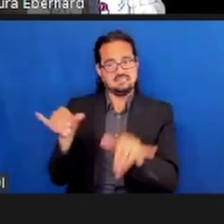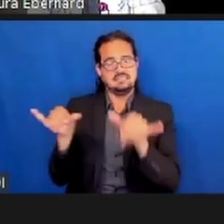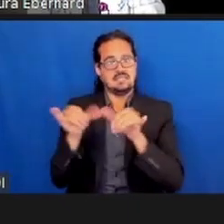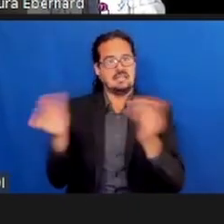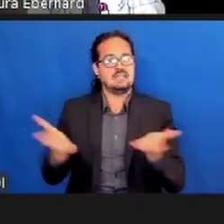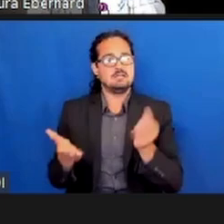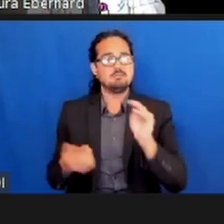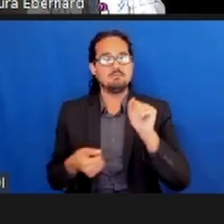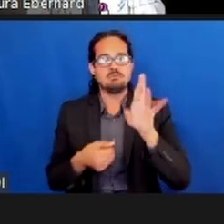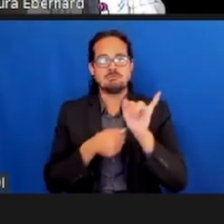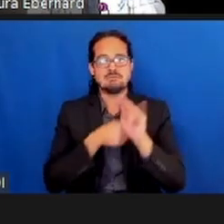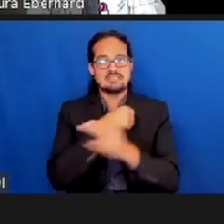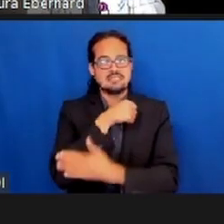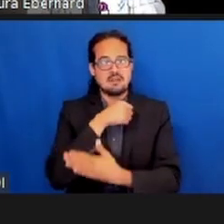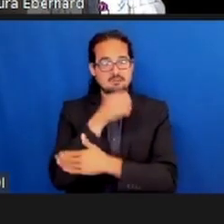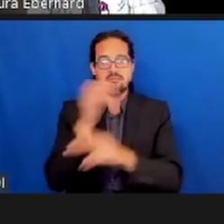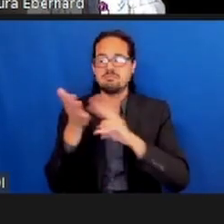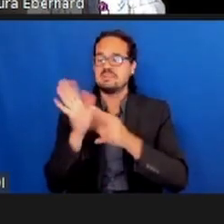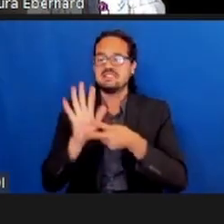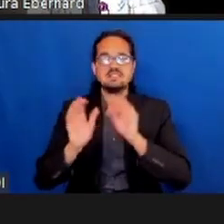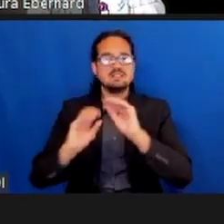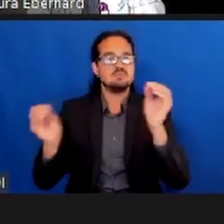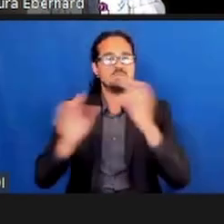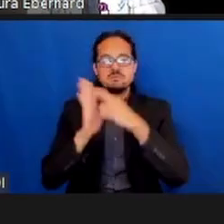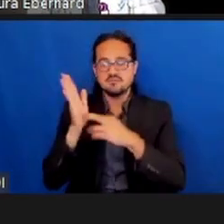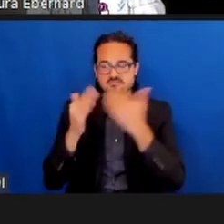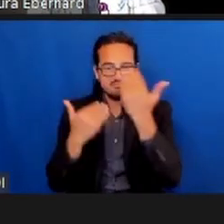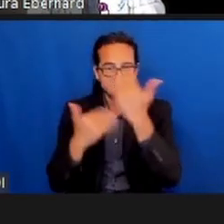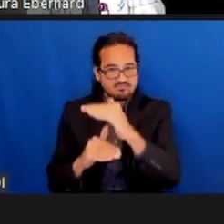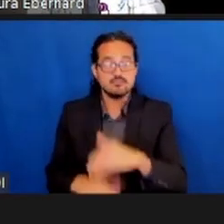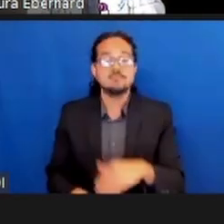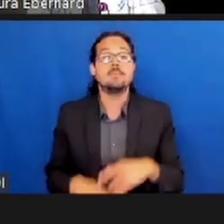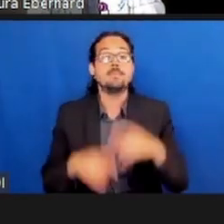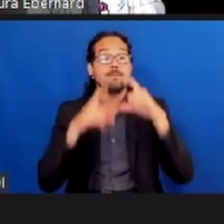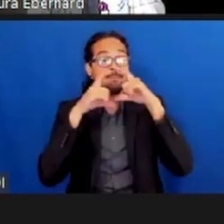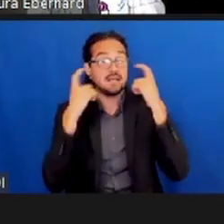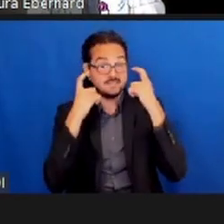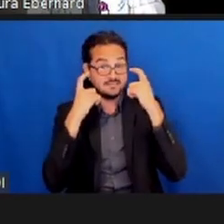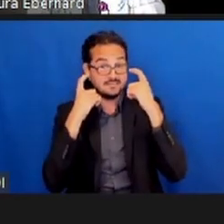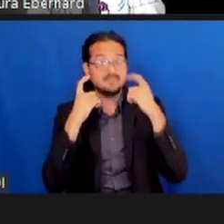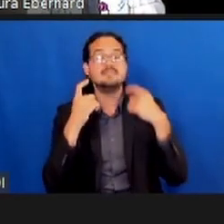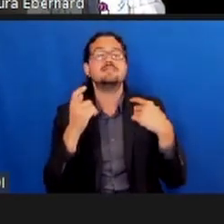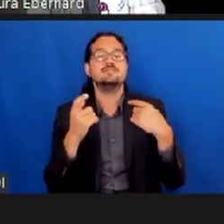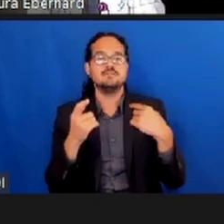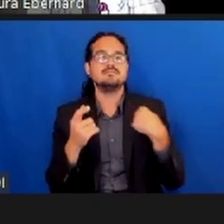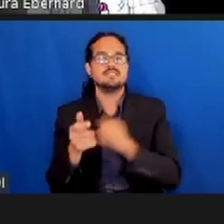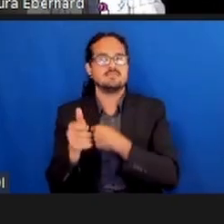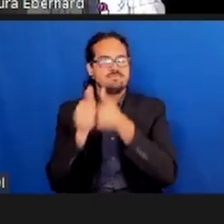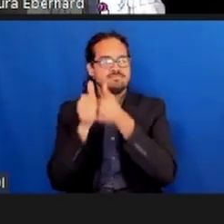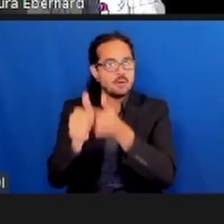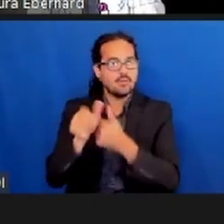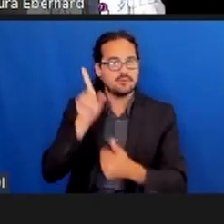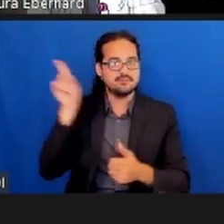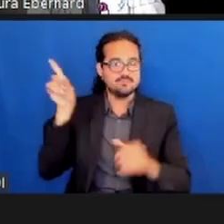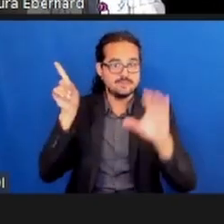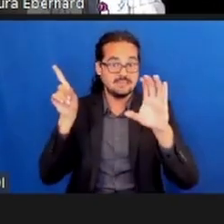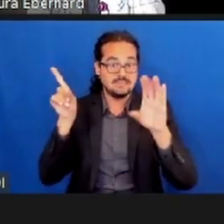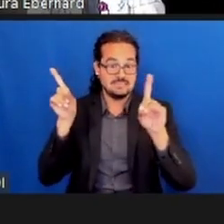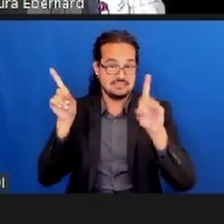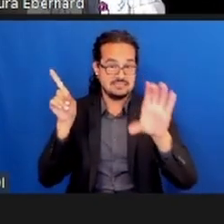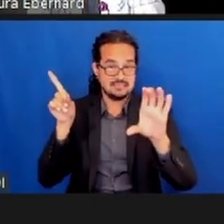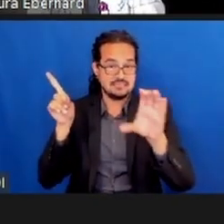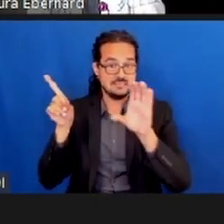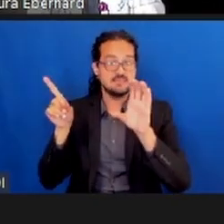state, as well as Cal OSHA regulations for occupational settings. And I'll talk more about that in a minute. And then there's special settings,